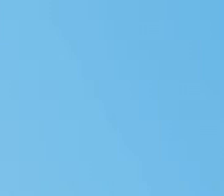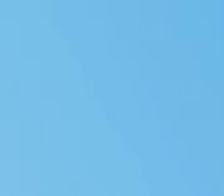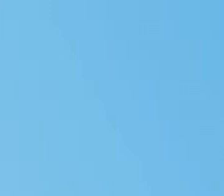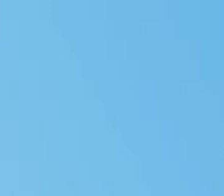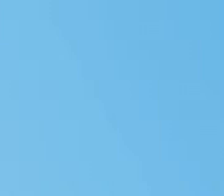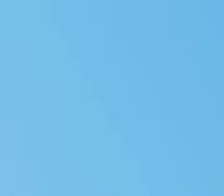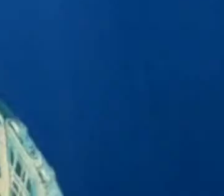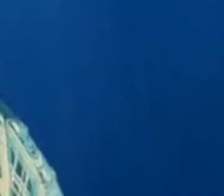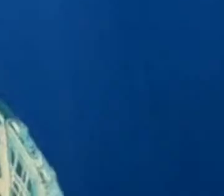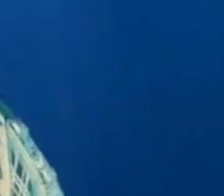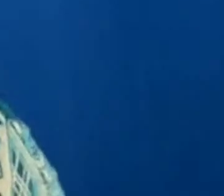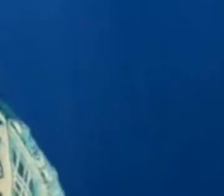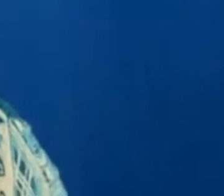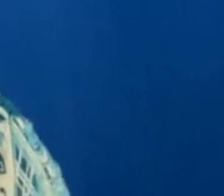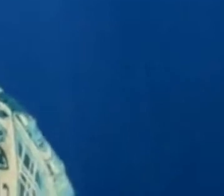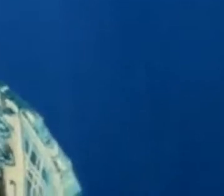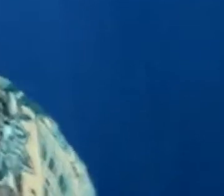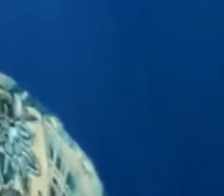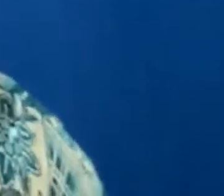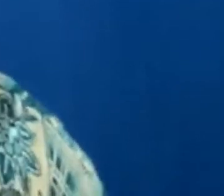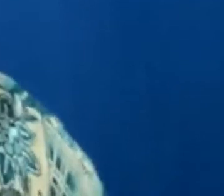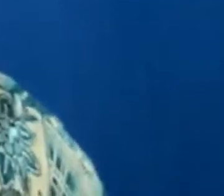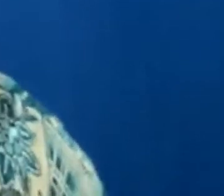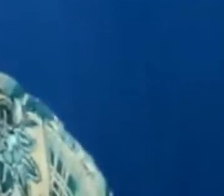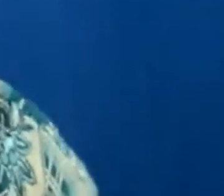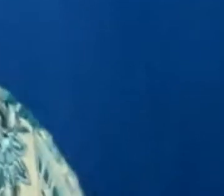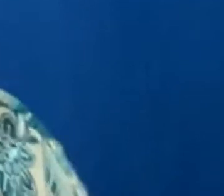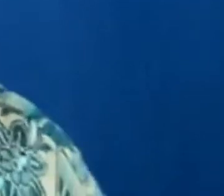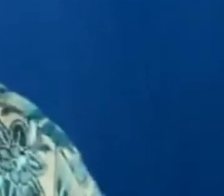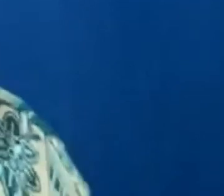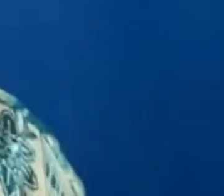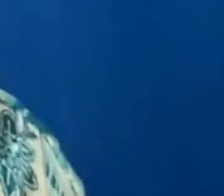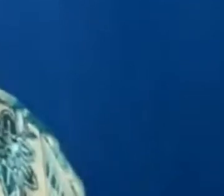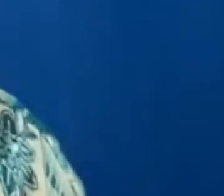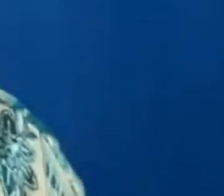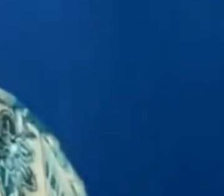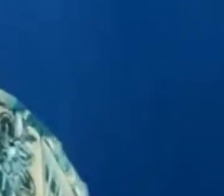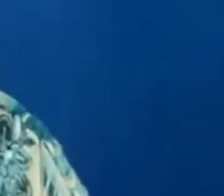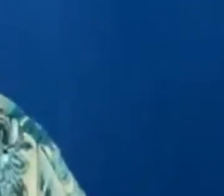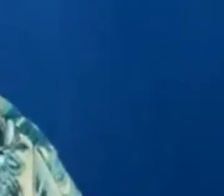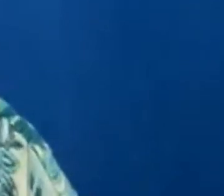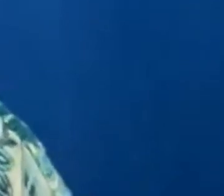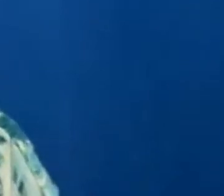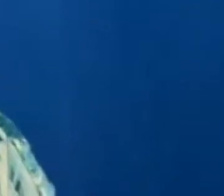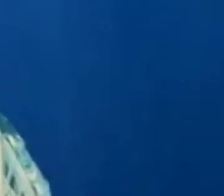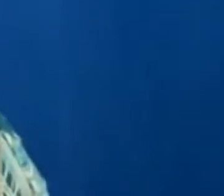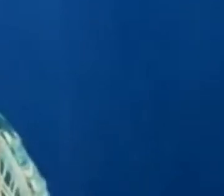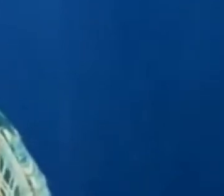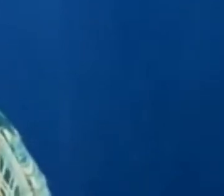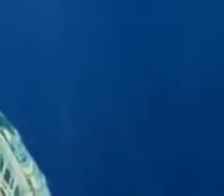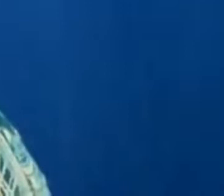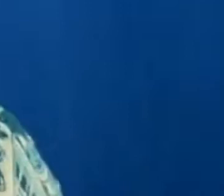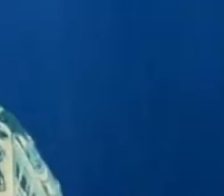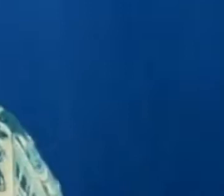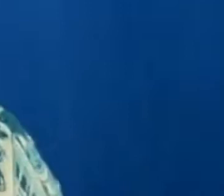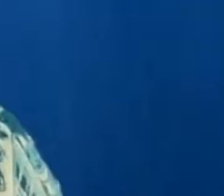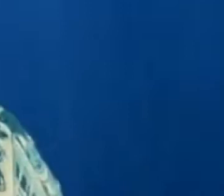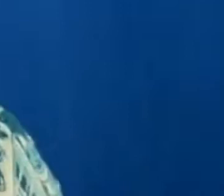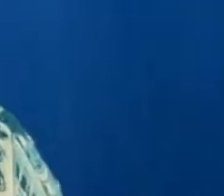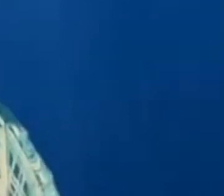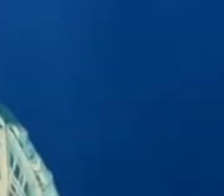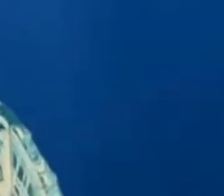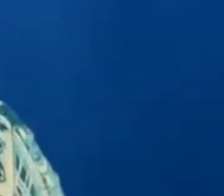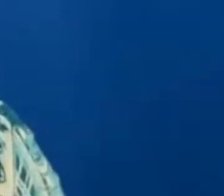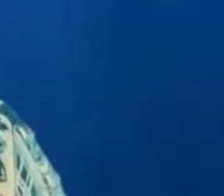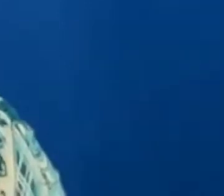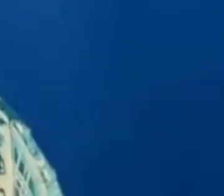COVID-19 situation. Welcome back, everyone. Before we get going, thank you very much for your